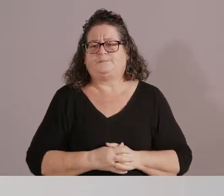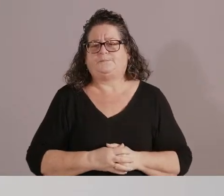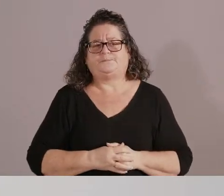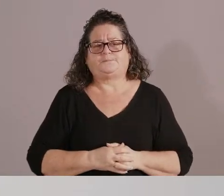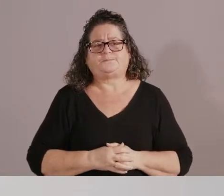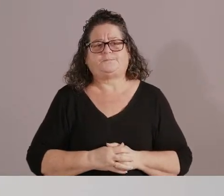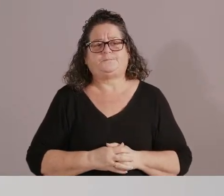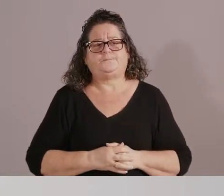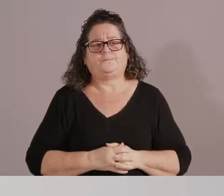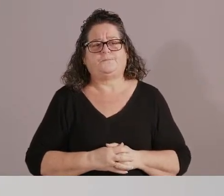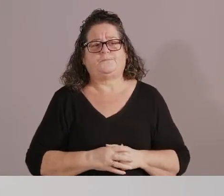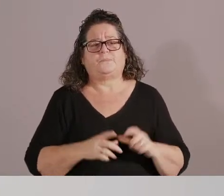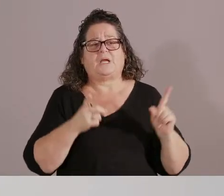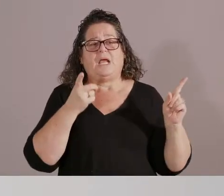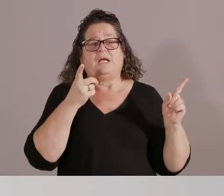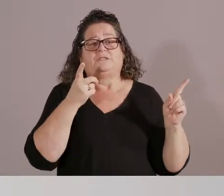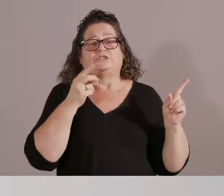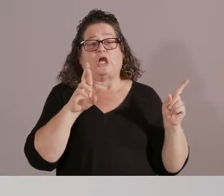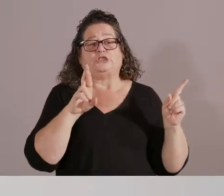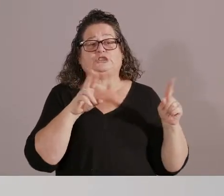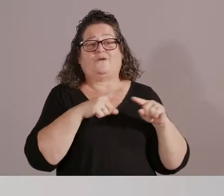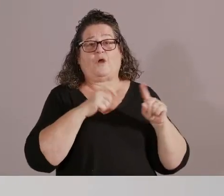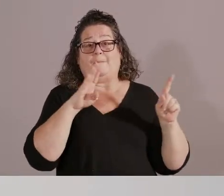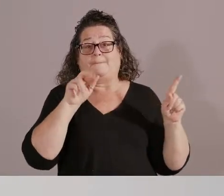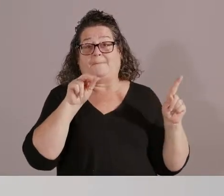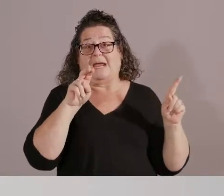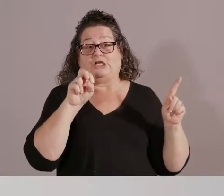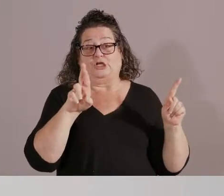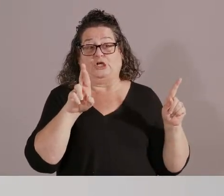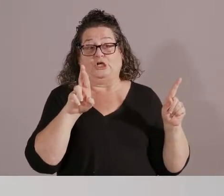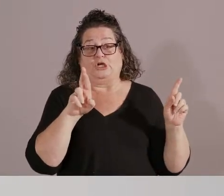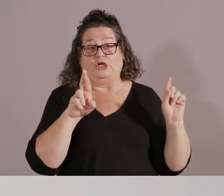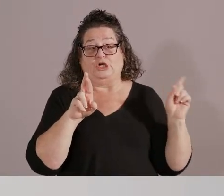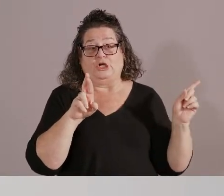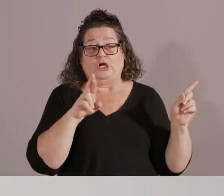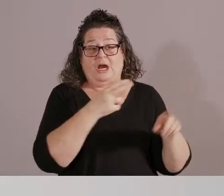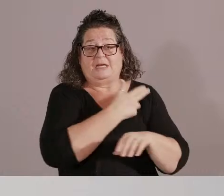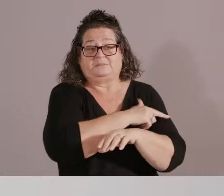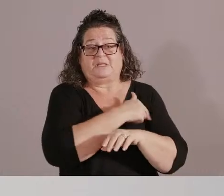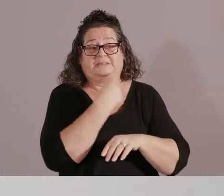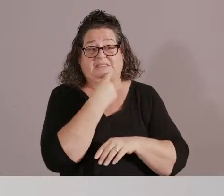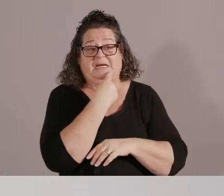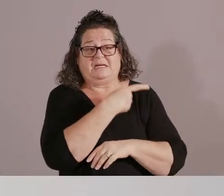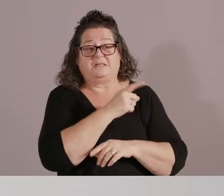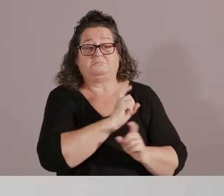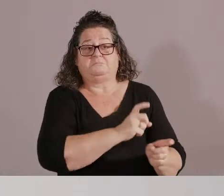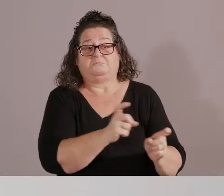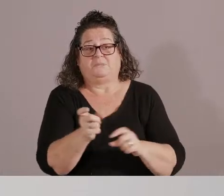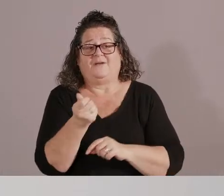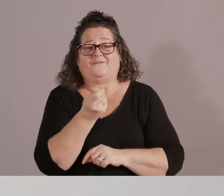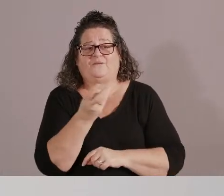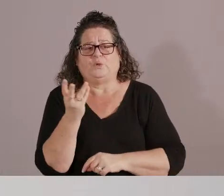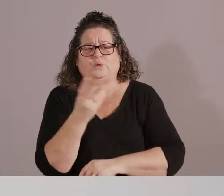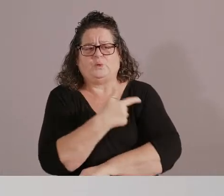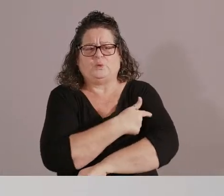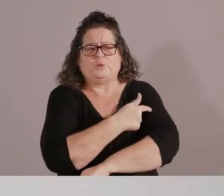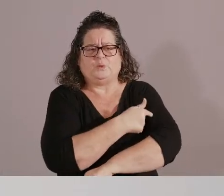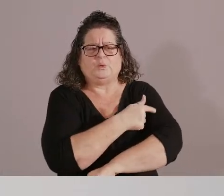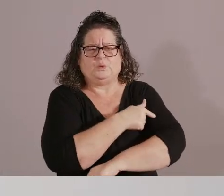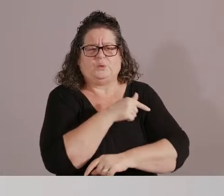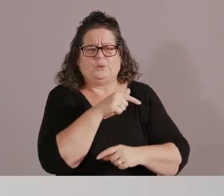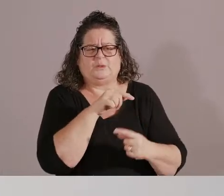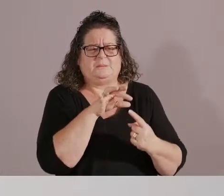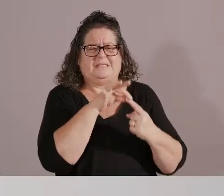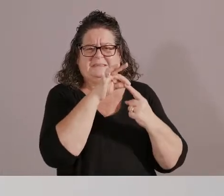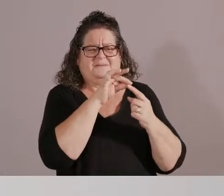Is the state doing this anywhere? Others doing this anywhere? And if yes, how many doses have been received and given out? Yeah, so we